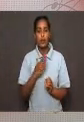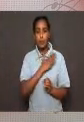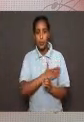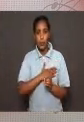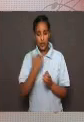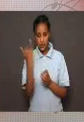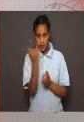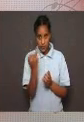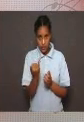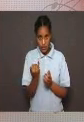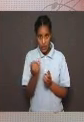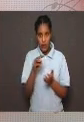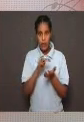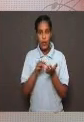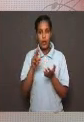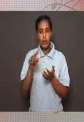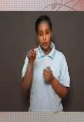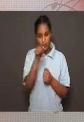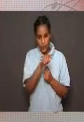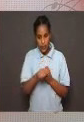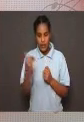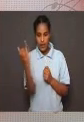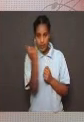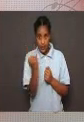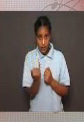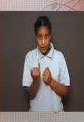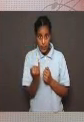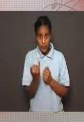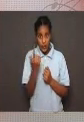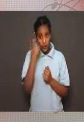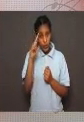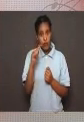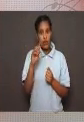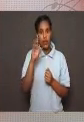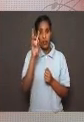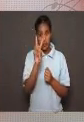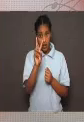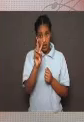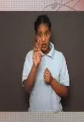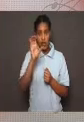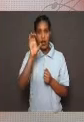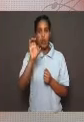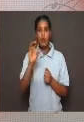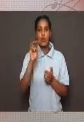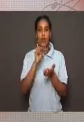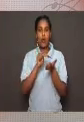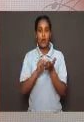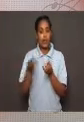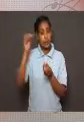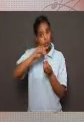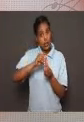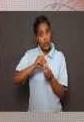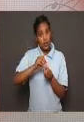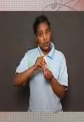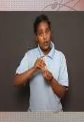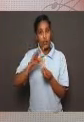please draw a molecular orbital diagram for a dicarbon molecule, as well